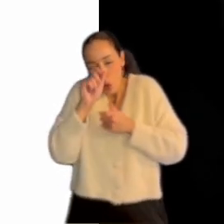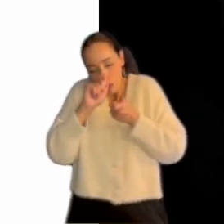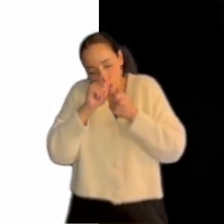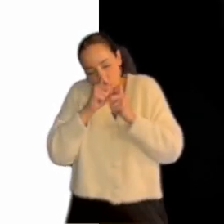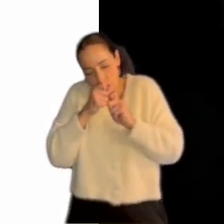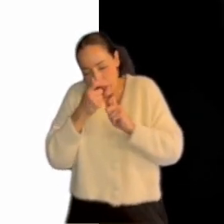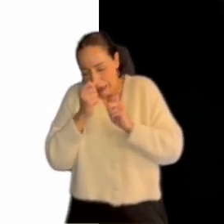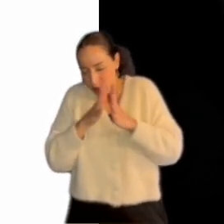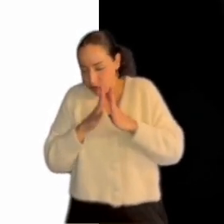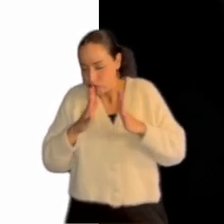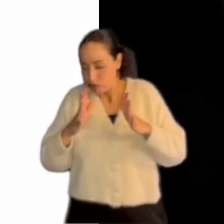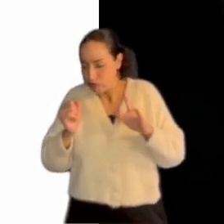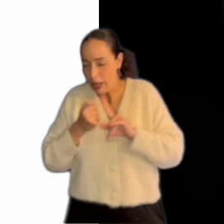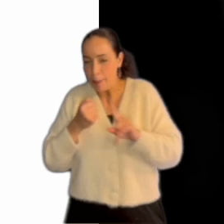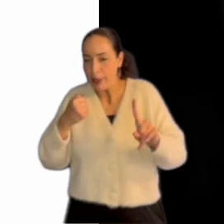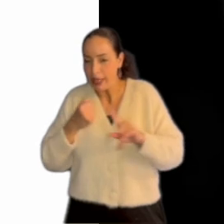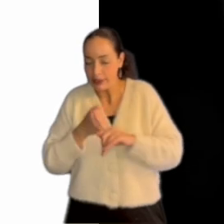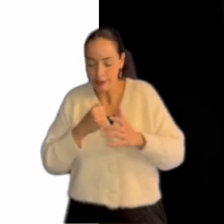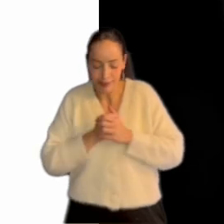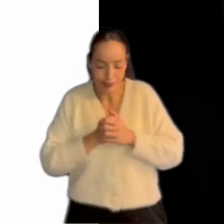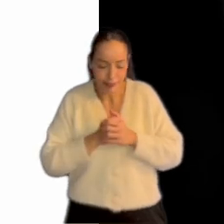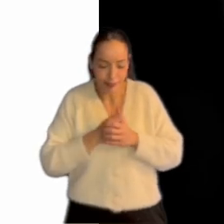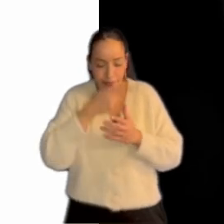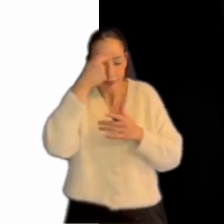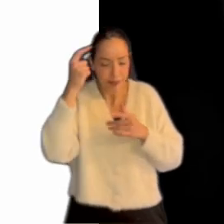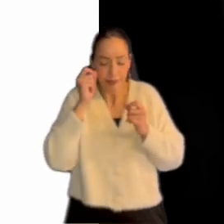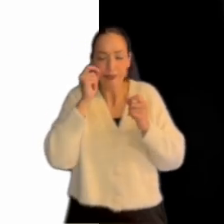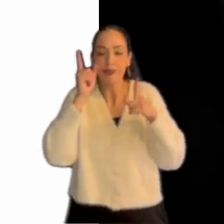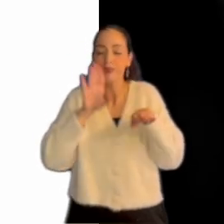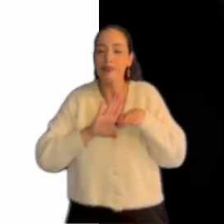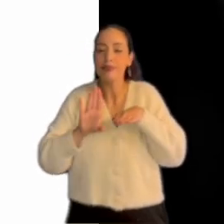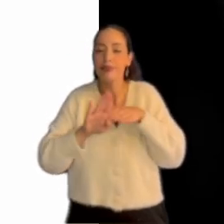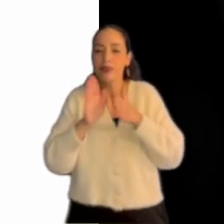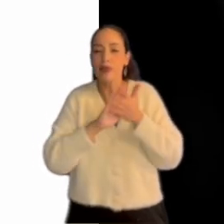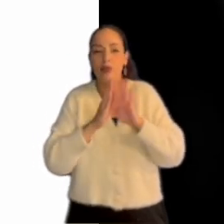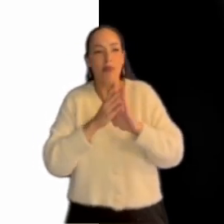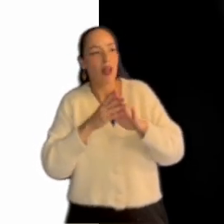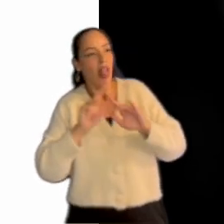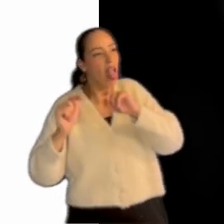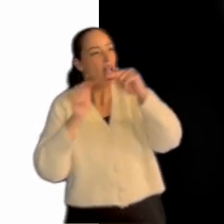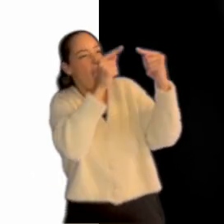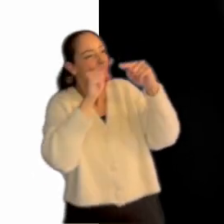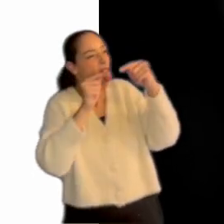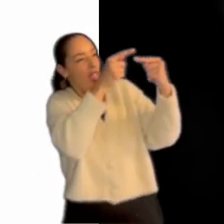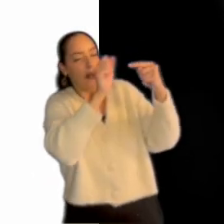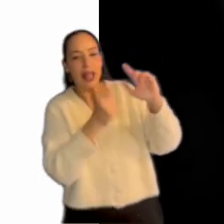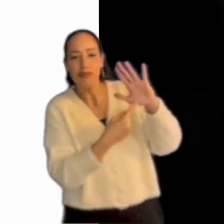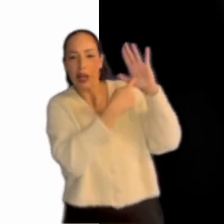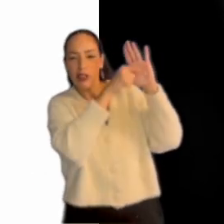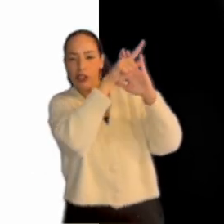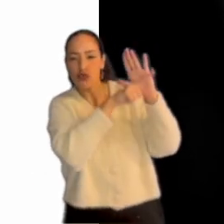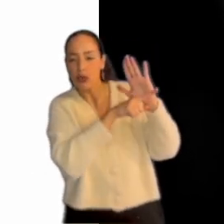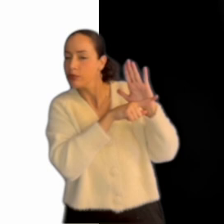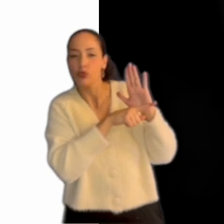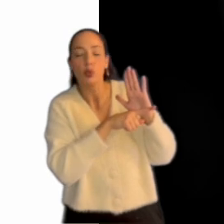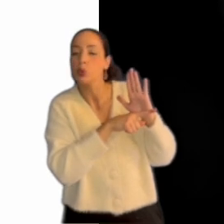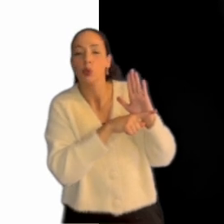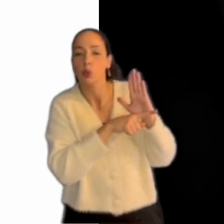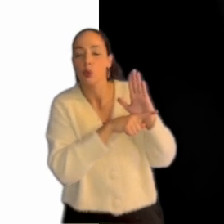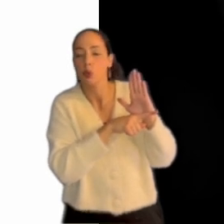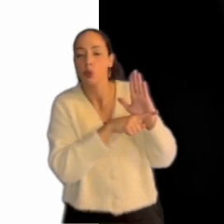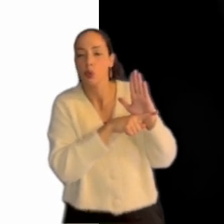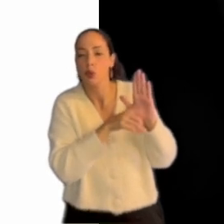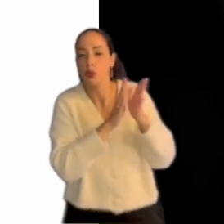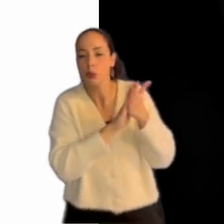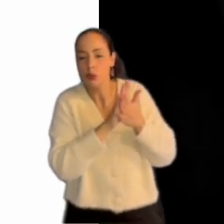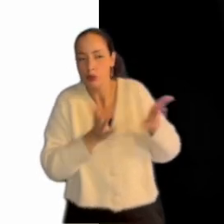impact. Trauma-informed practice does not mean undermining organisational priorities or their rules. Rather, it encourages choice and